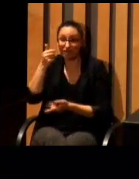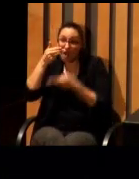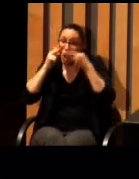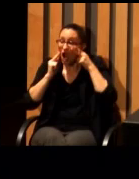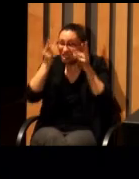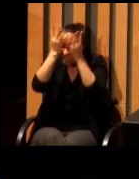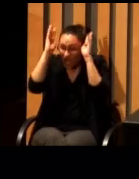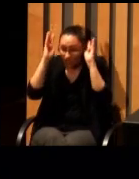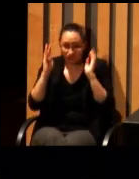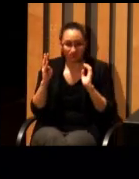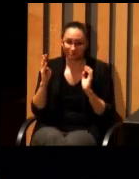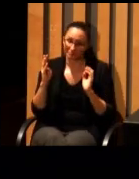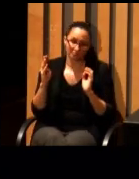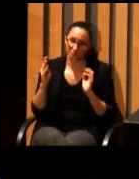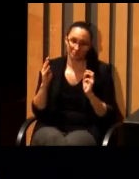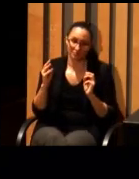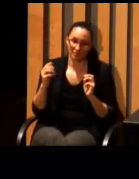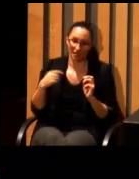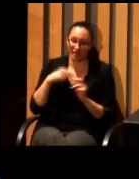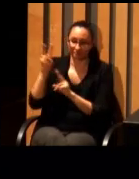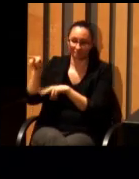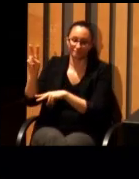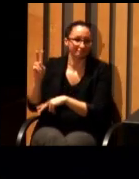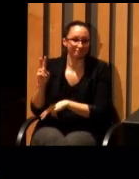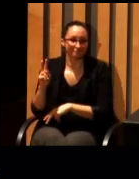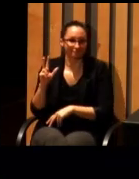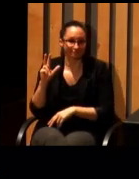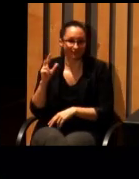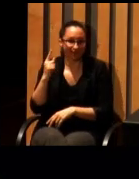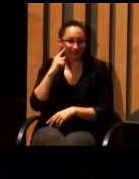a place to make those points known.